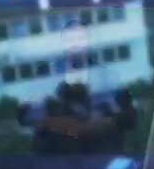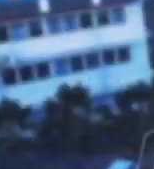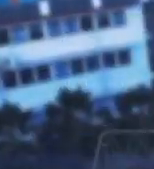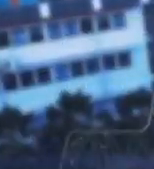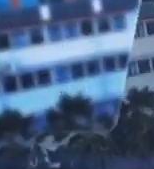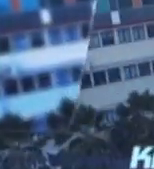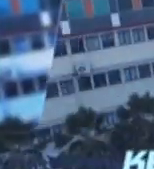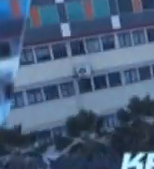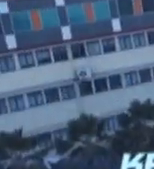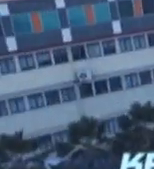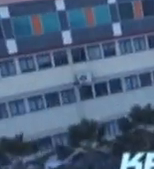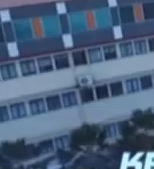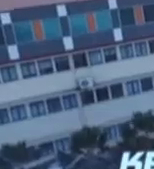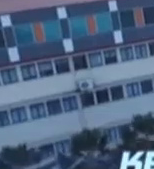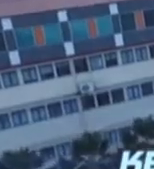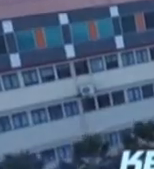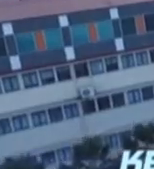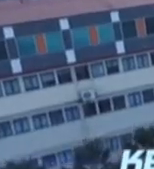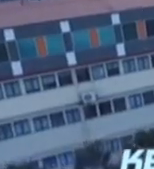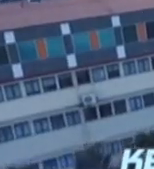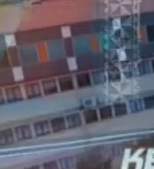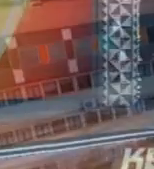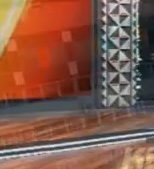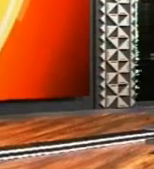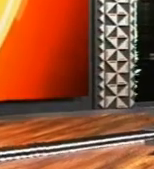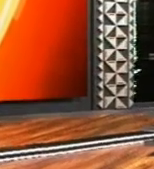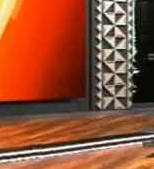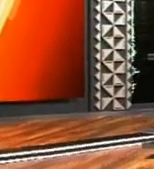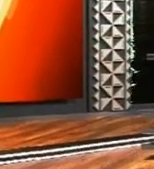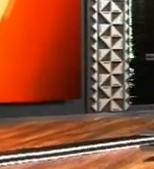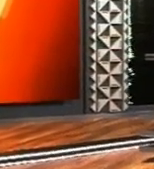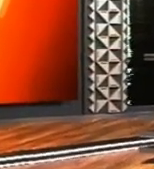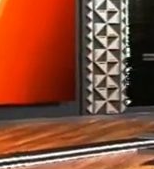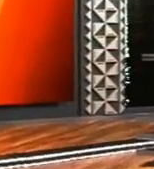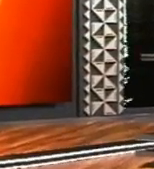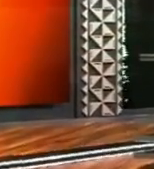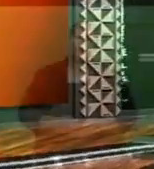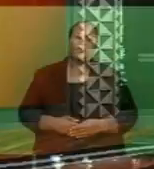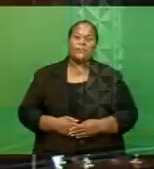From the studios of FBC Suva, Jackie Spate.